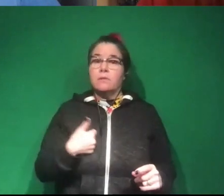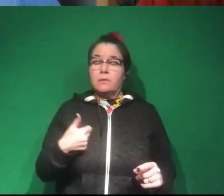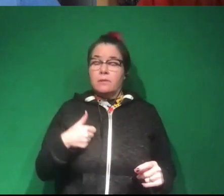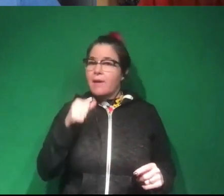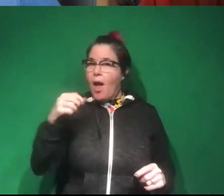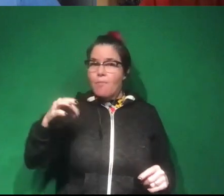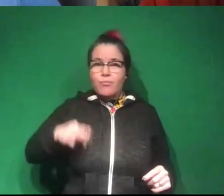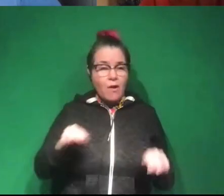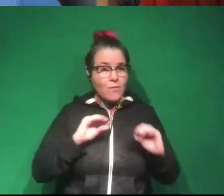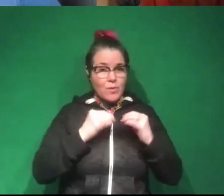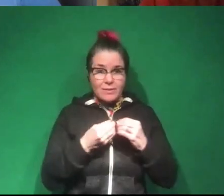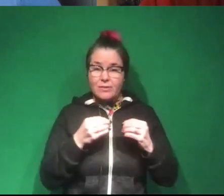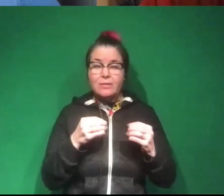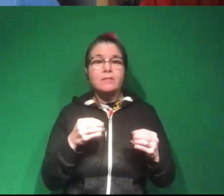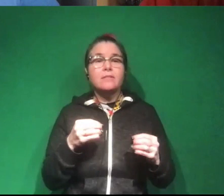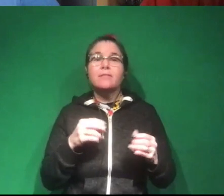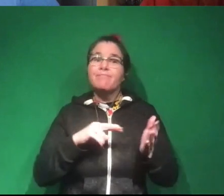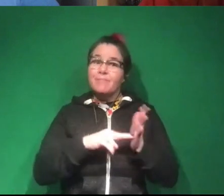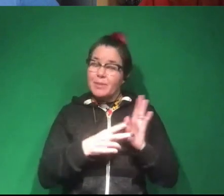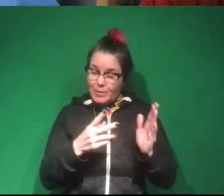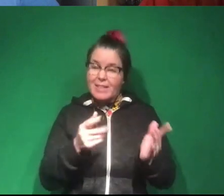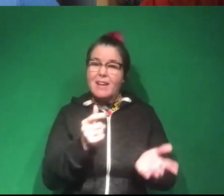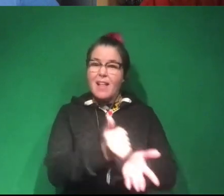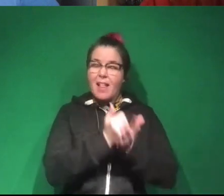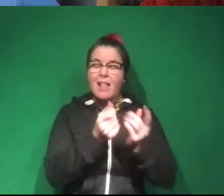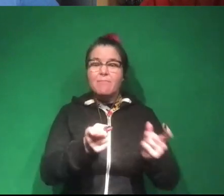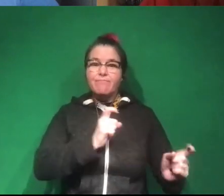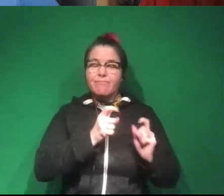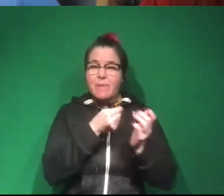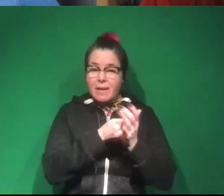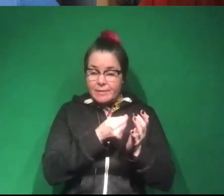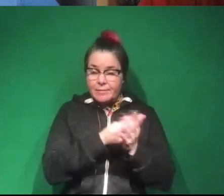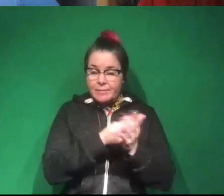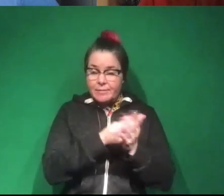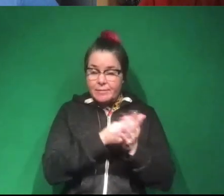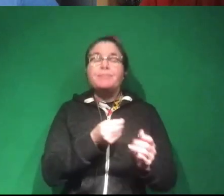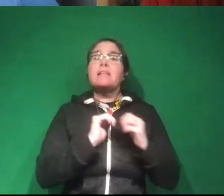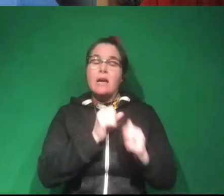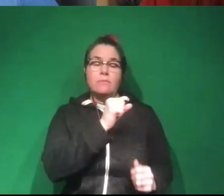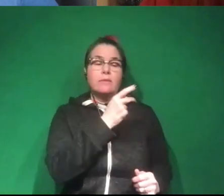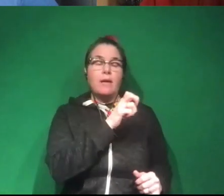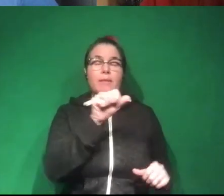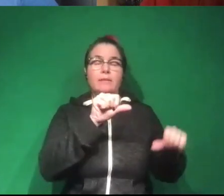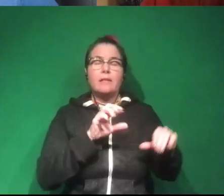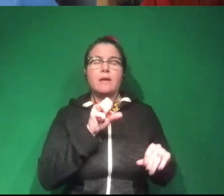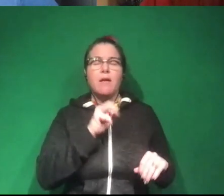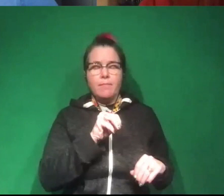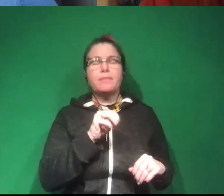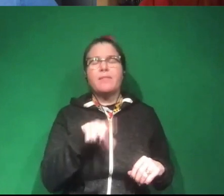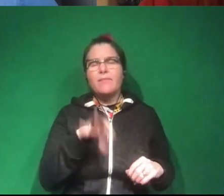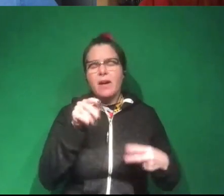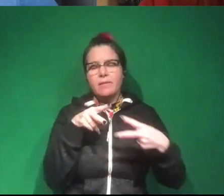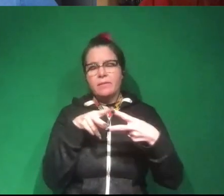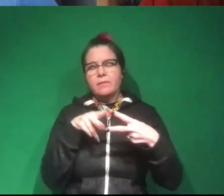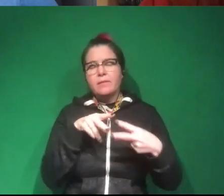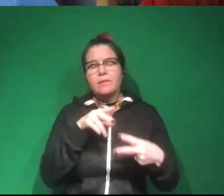nonprofit organization and we always need help supporting our program. And so you can do that on skypeascientist.com. You can find links